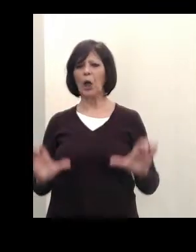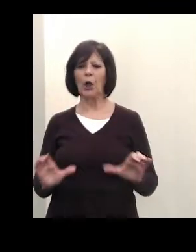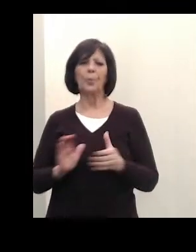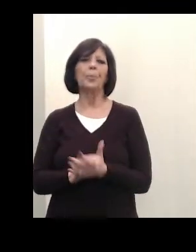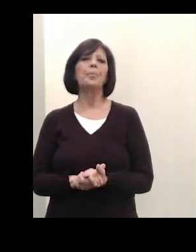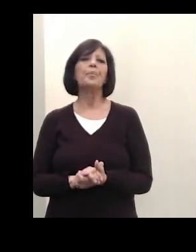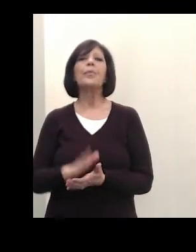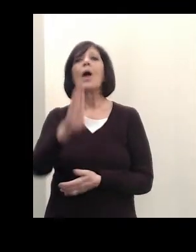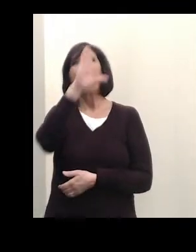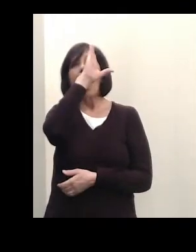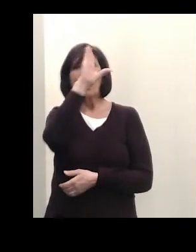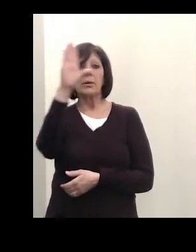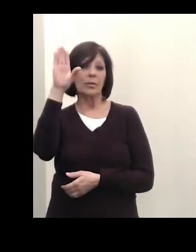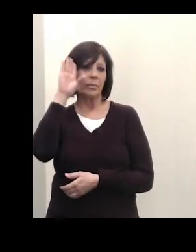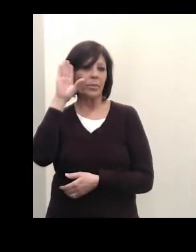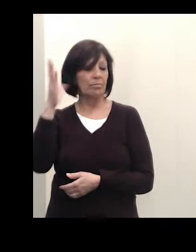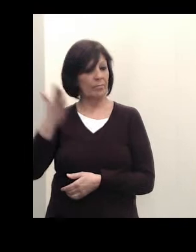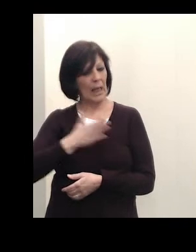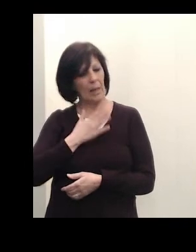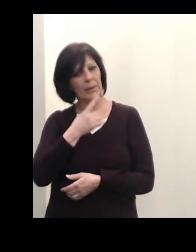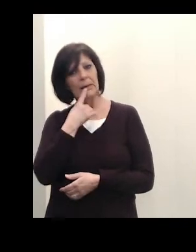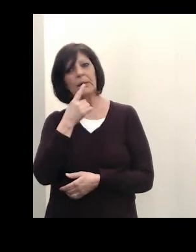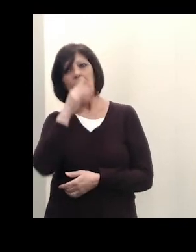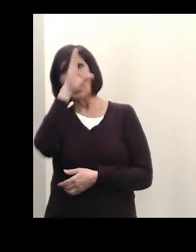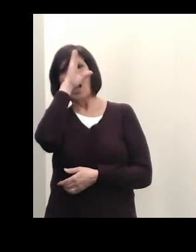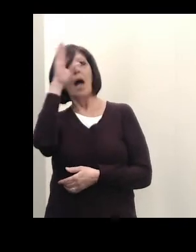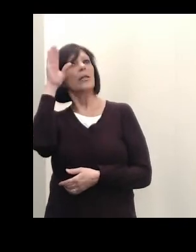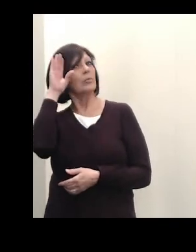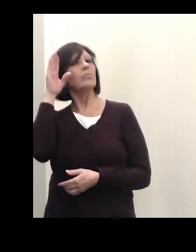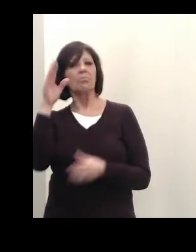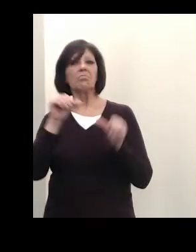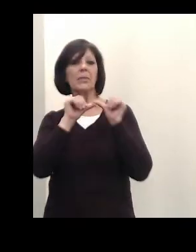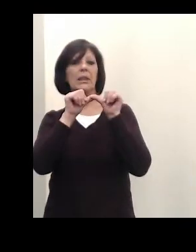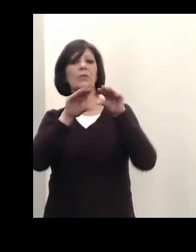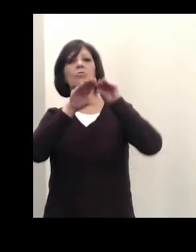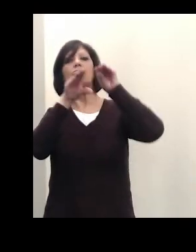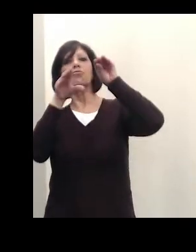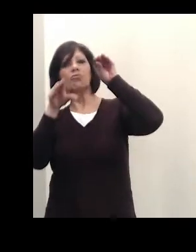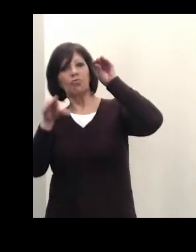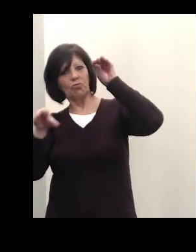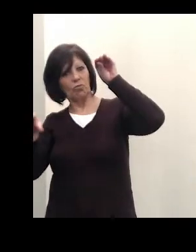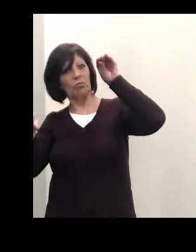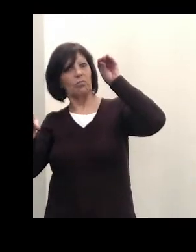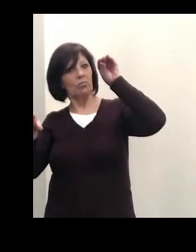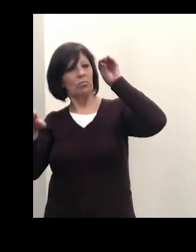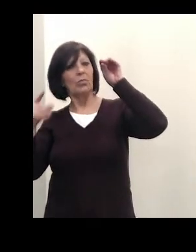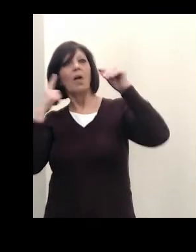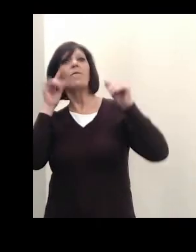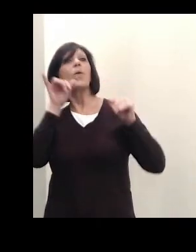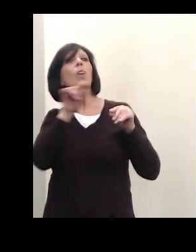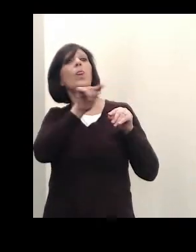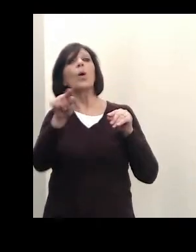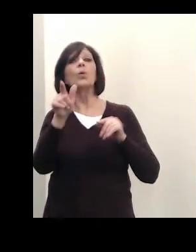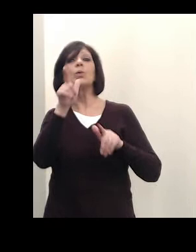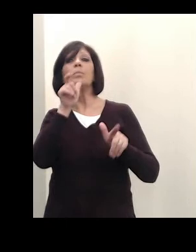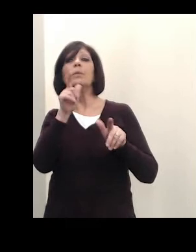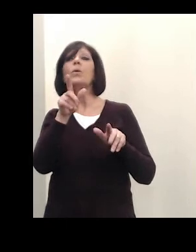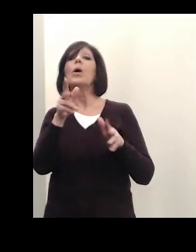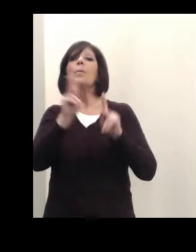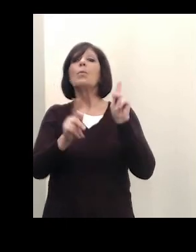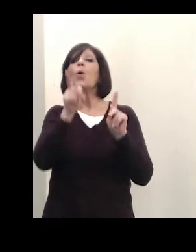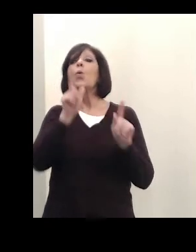Hospitalizations. We're happy to say hospitalizations of COVID patients continue to drop, at least for those who are admitted for